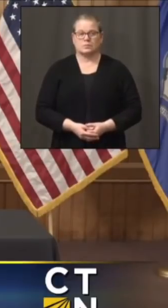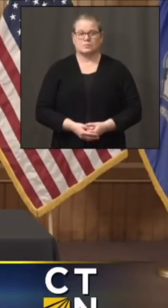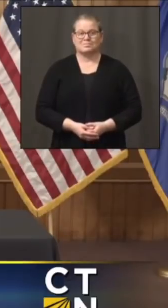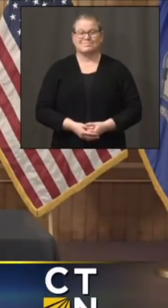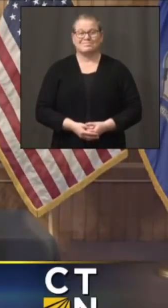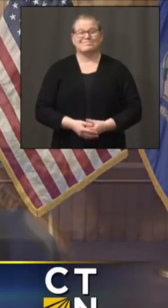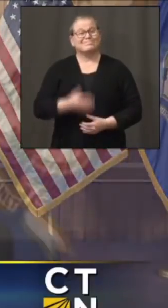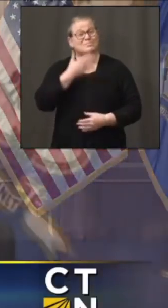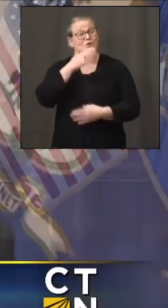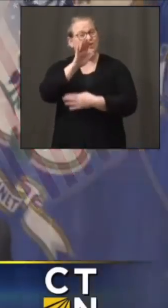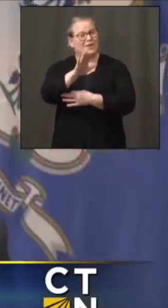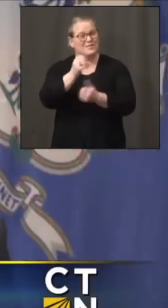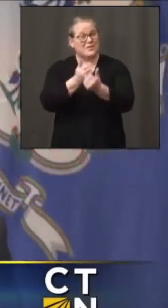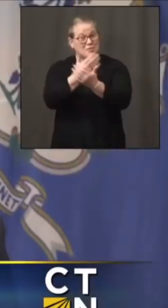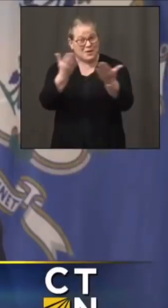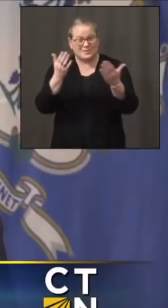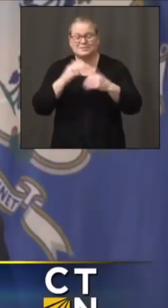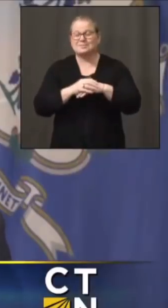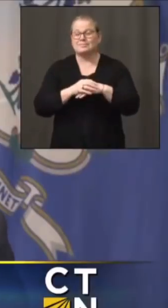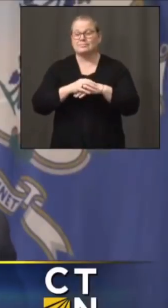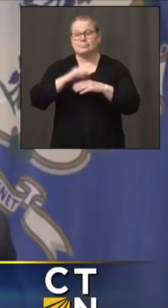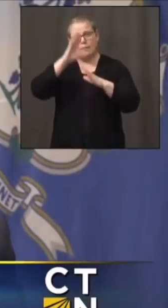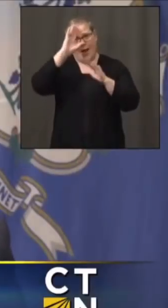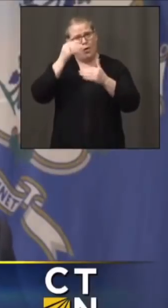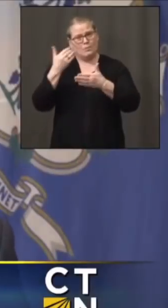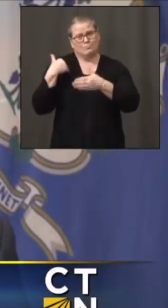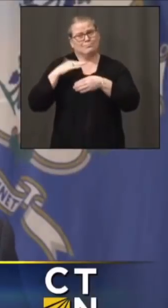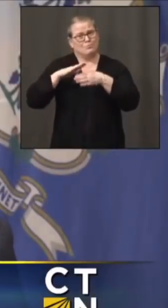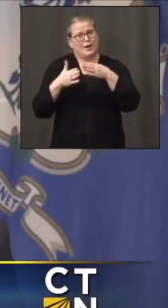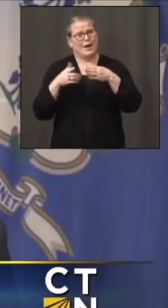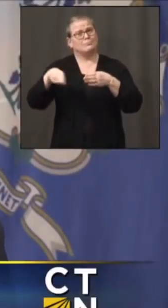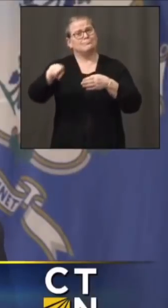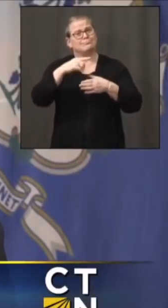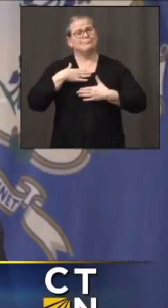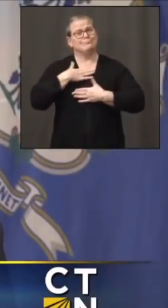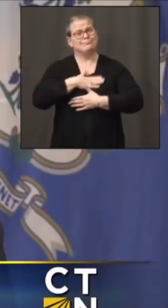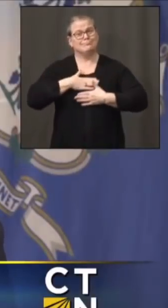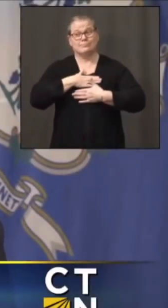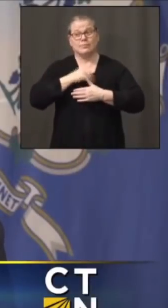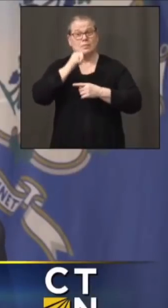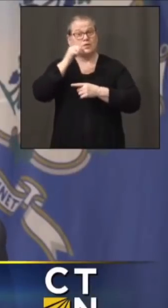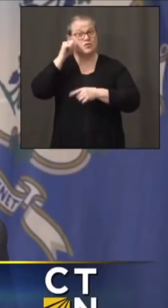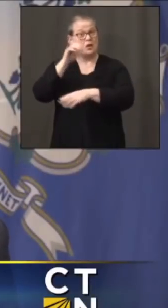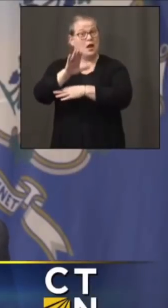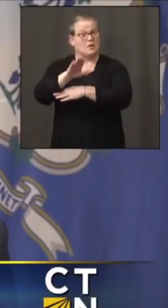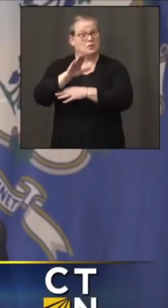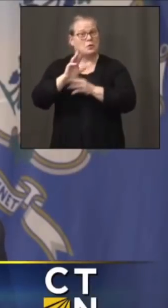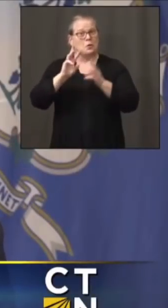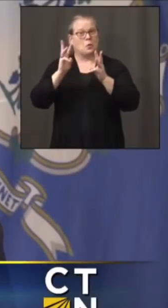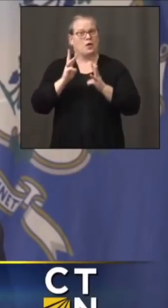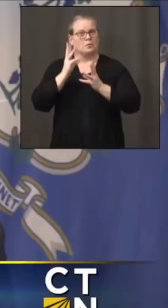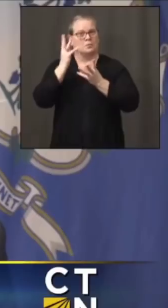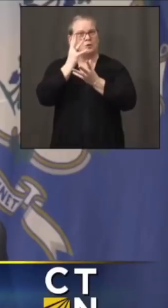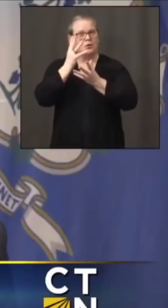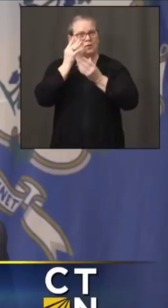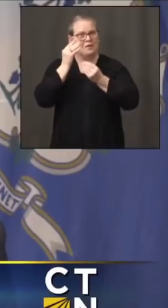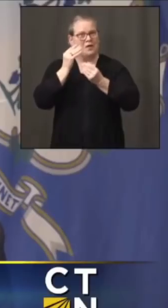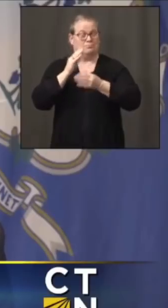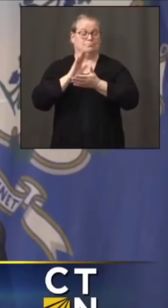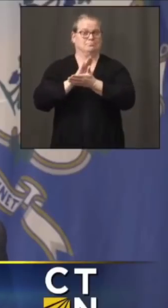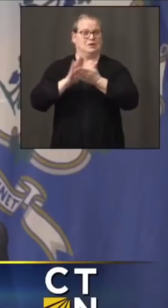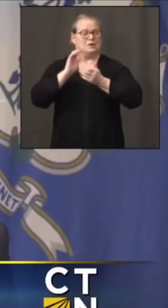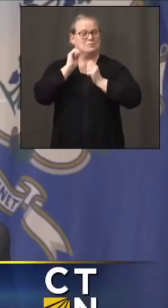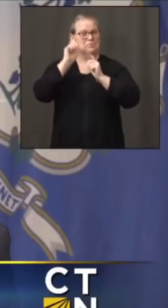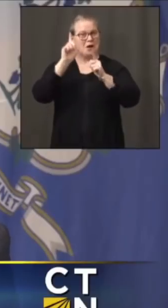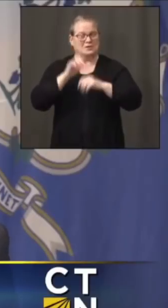All right, good afternoon, everybody. Hope you had a good weekend. Yesterday afternoon was a nice surprise. Here with Josh and Paul and a special guest